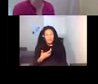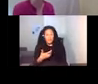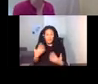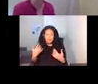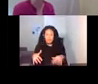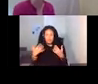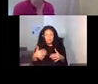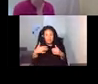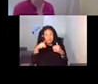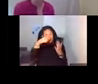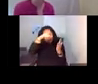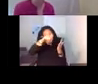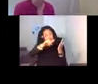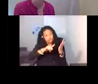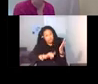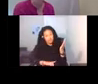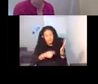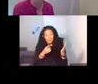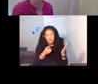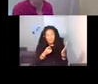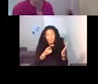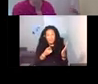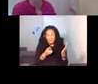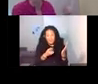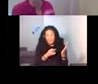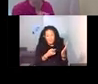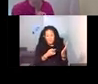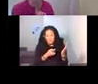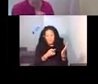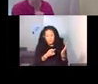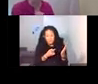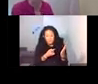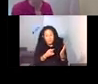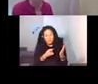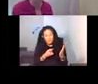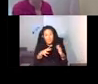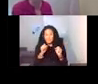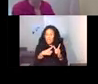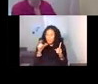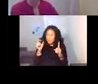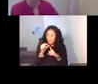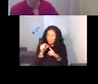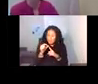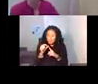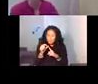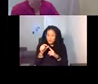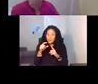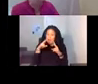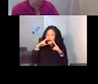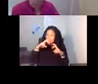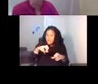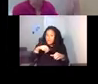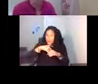very long list. So it is, starts with Amy Petz, who was an analytical